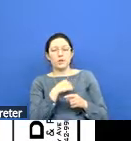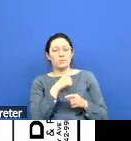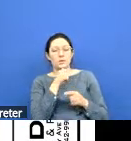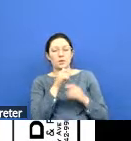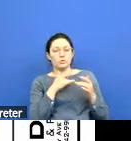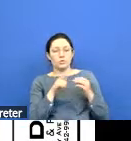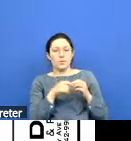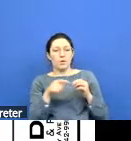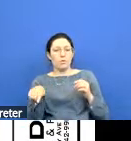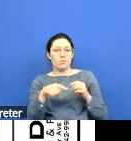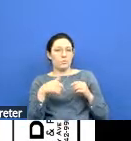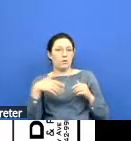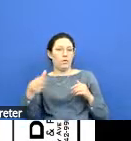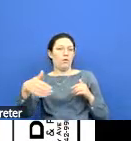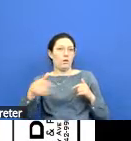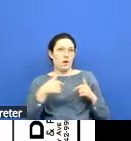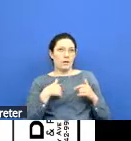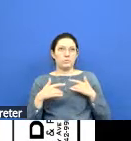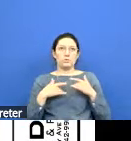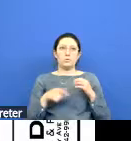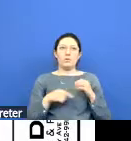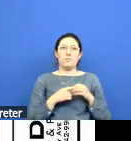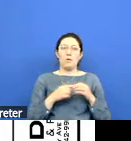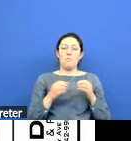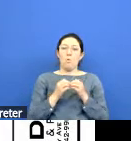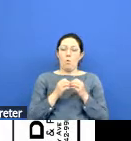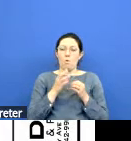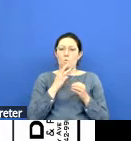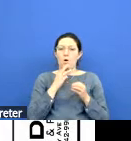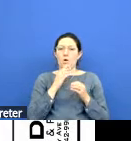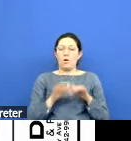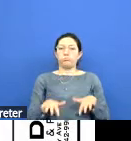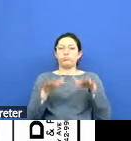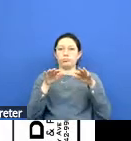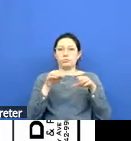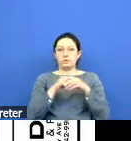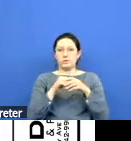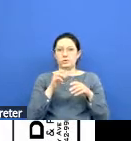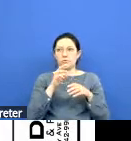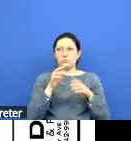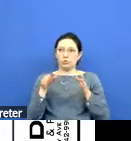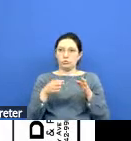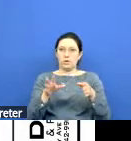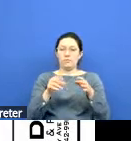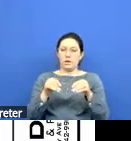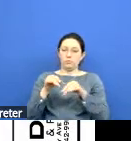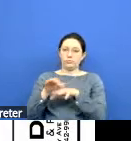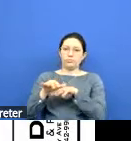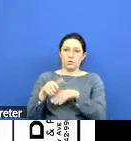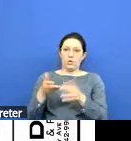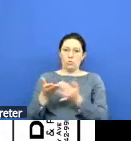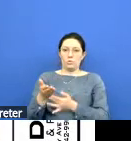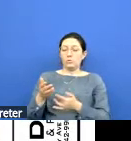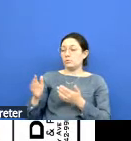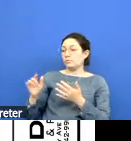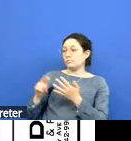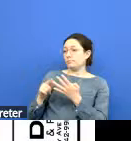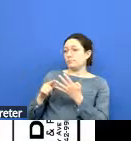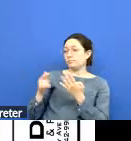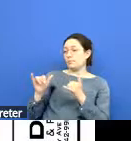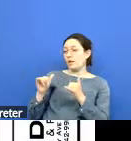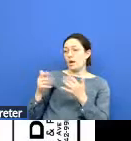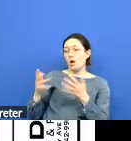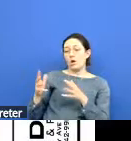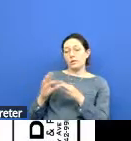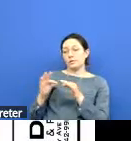always have to, downstream. I'm concerned about more water going in it and coming through. so as I stated, All that water